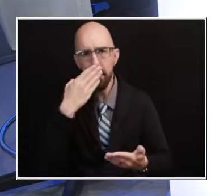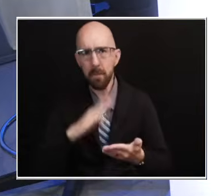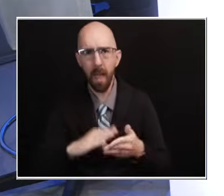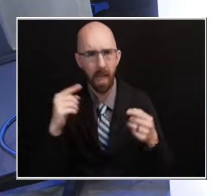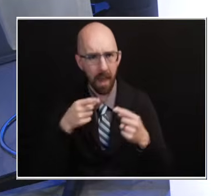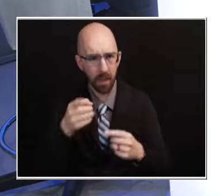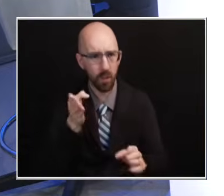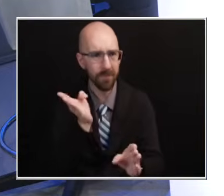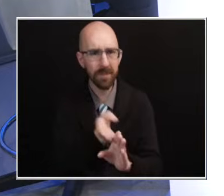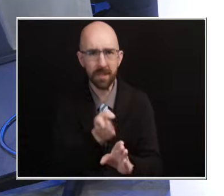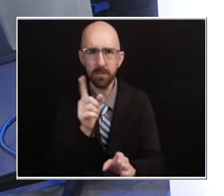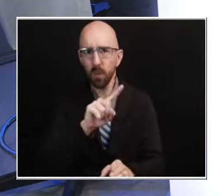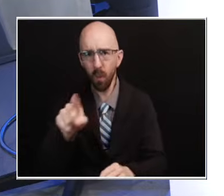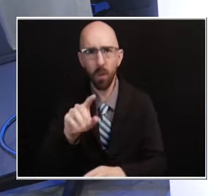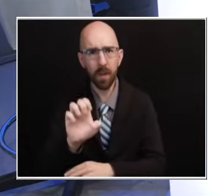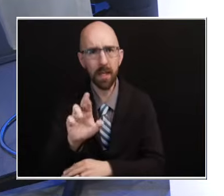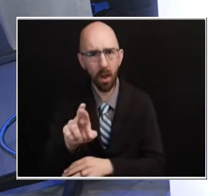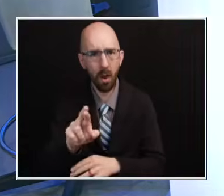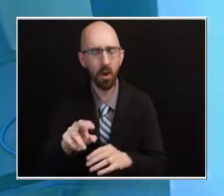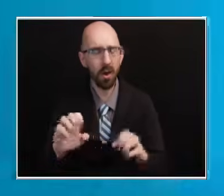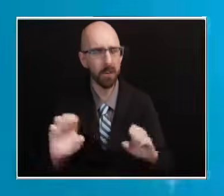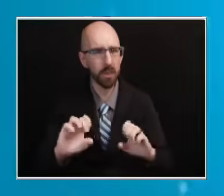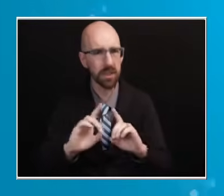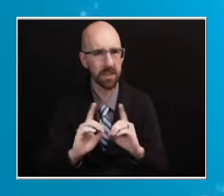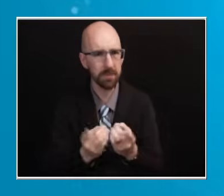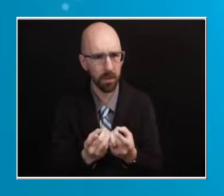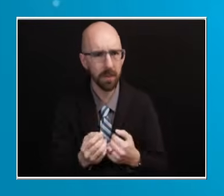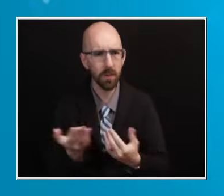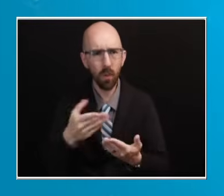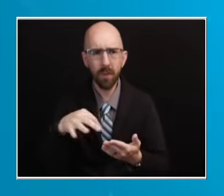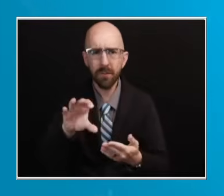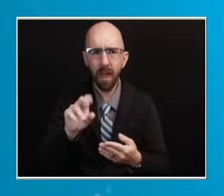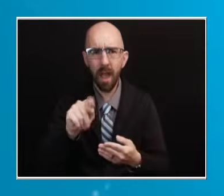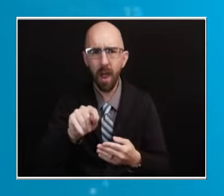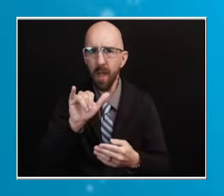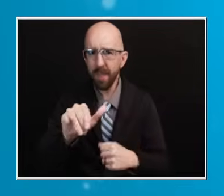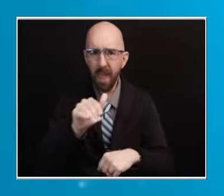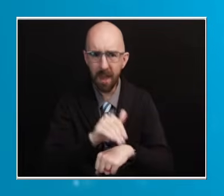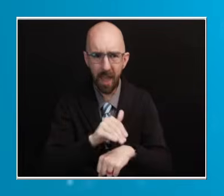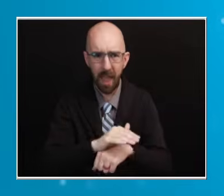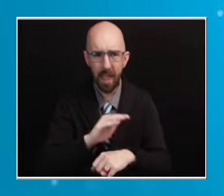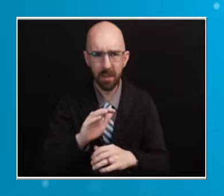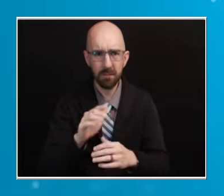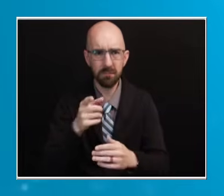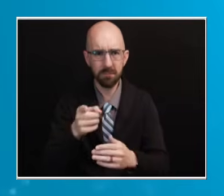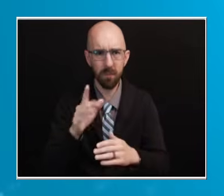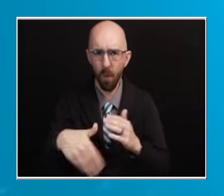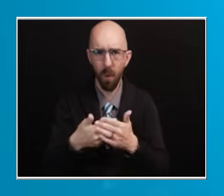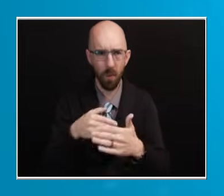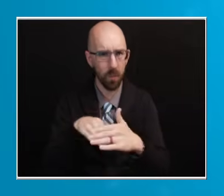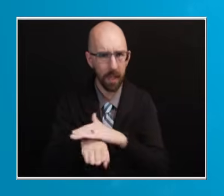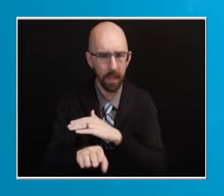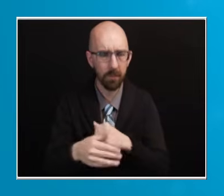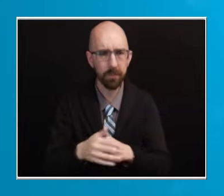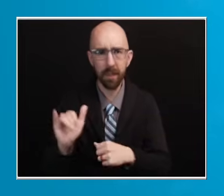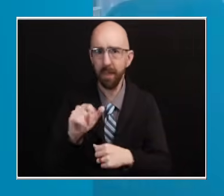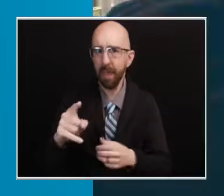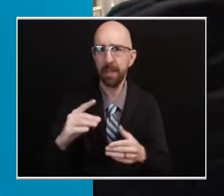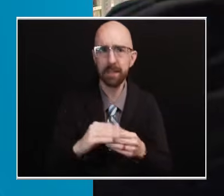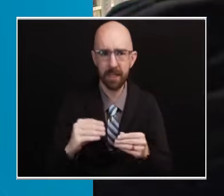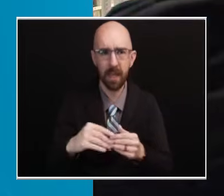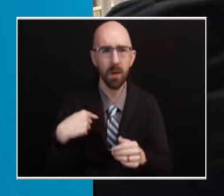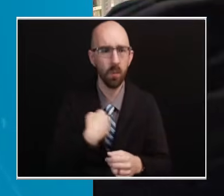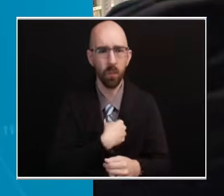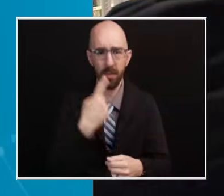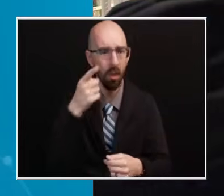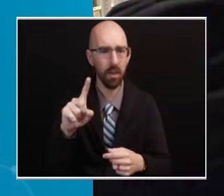the emergency department. What did you find out that night that you all went in? Like Scott said, we thought that he was just having